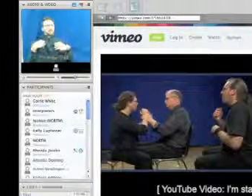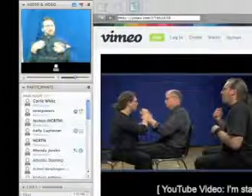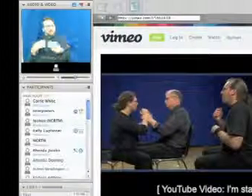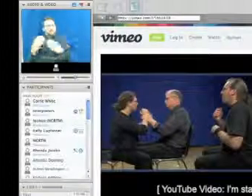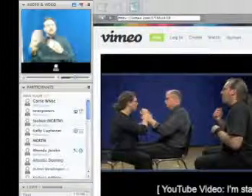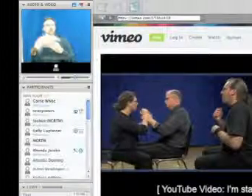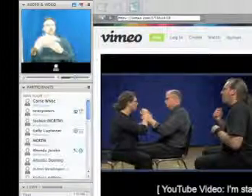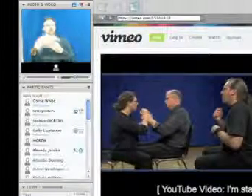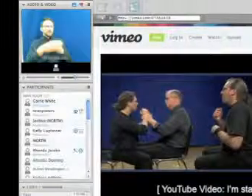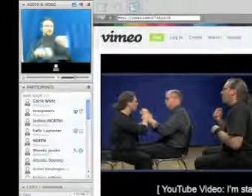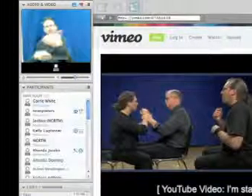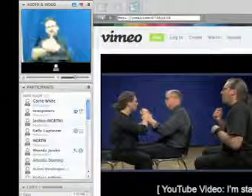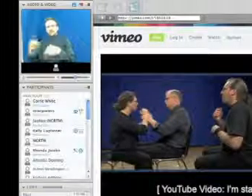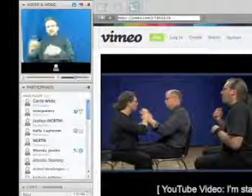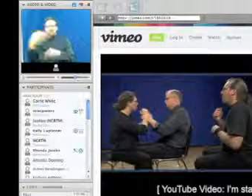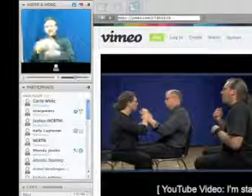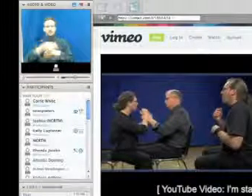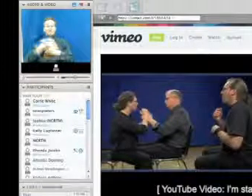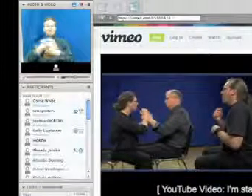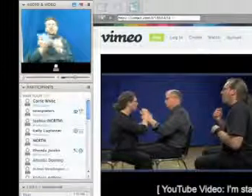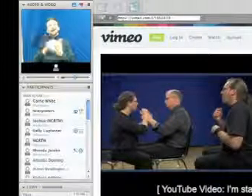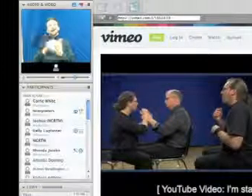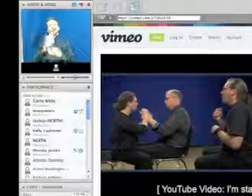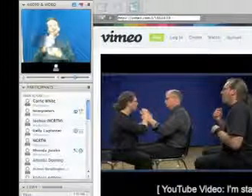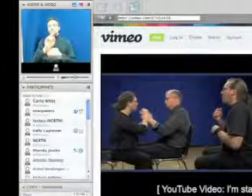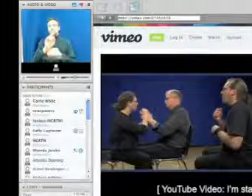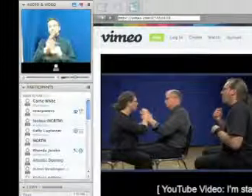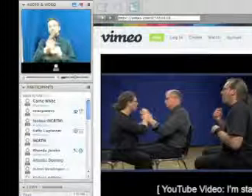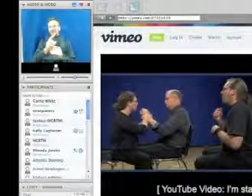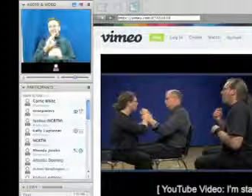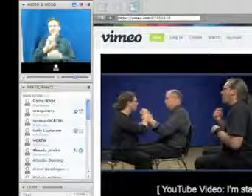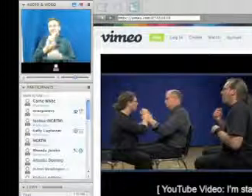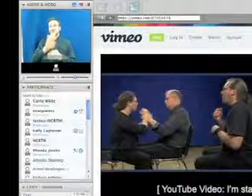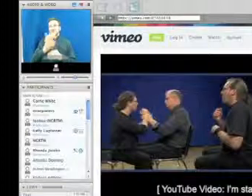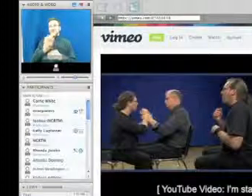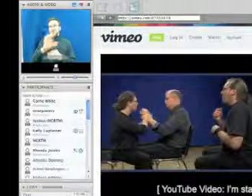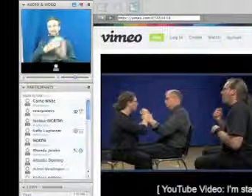So from 1:49 to 1:55. Thanks, Joshua.